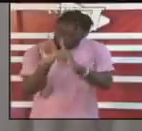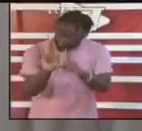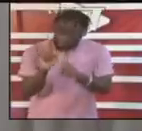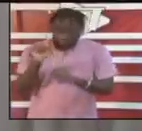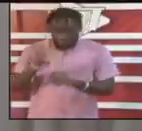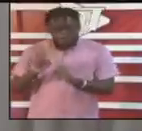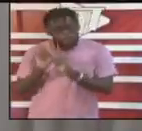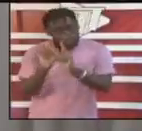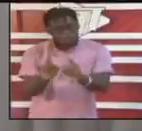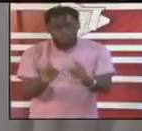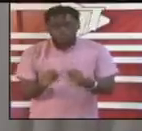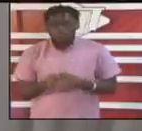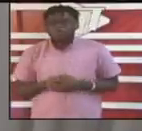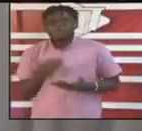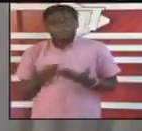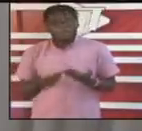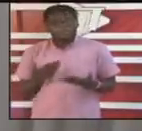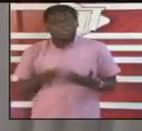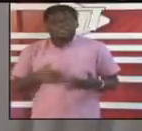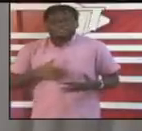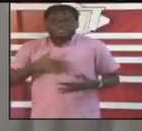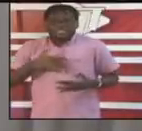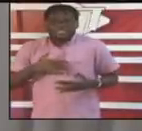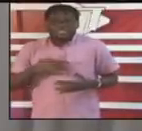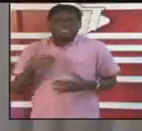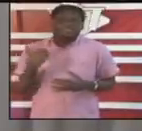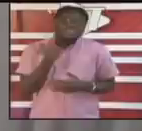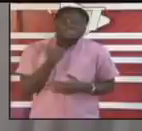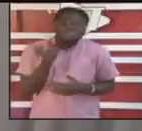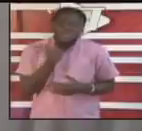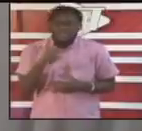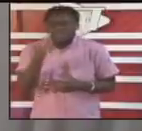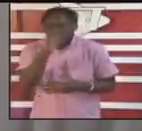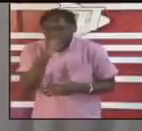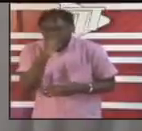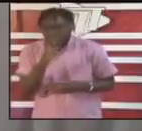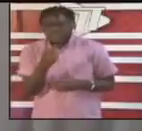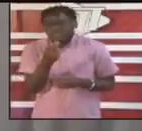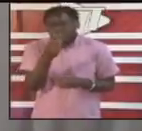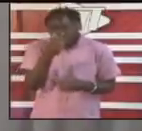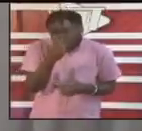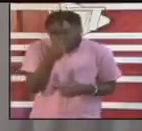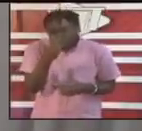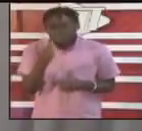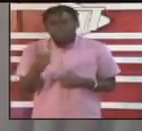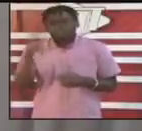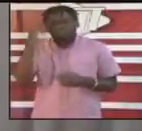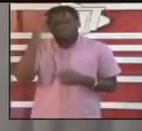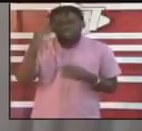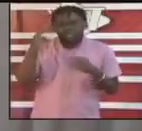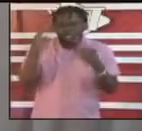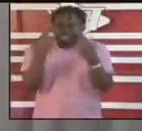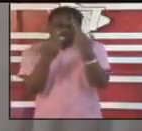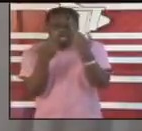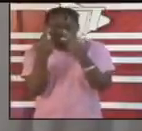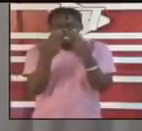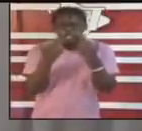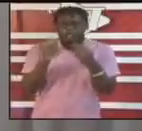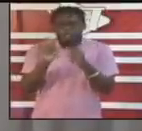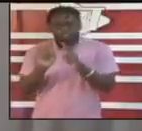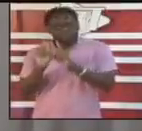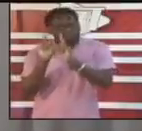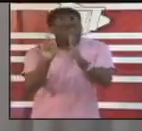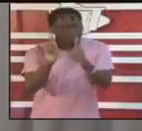for screening prior to repatriation. So people can contact the offices of the CMOHs throughout the country for